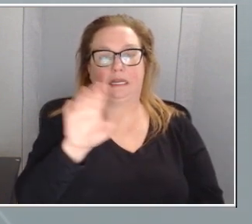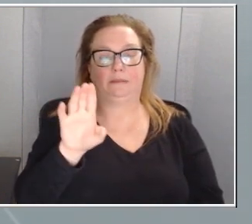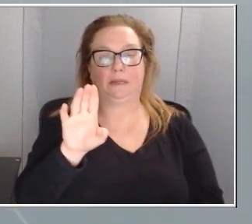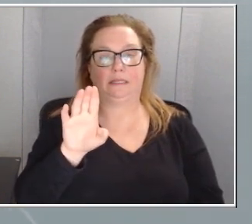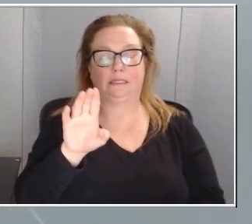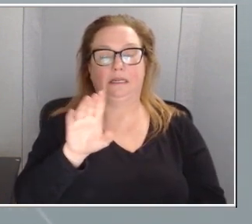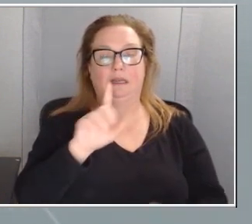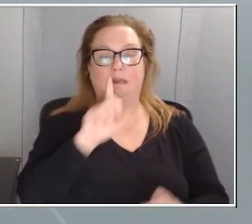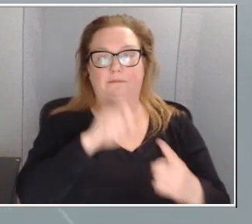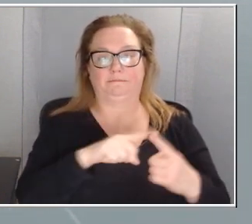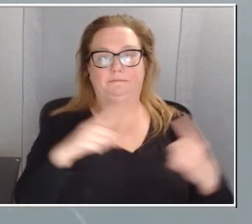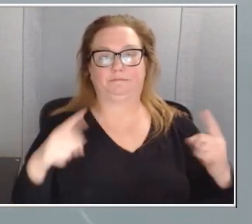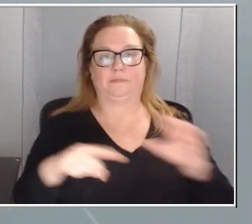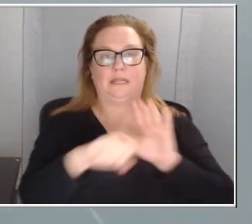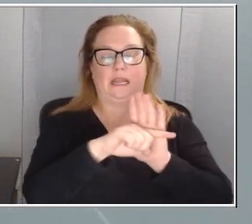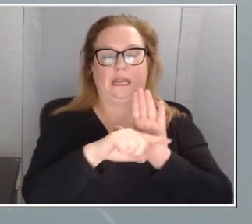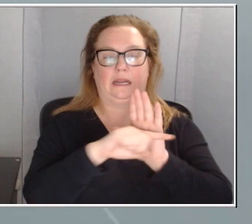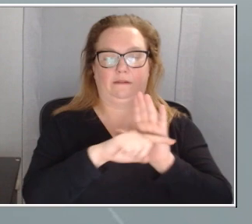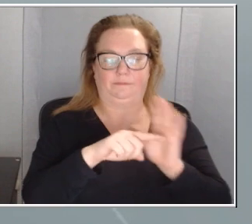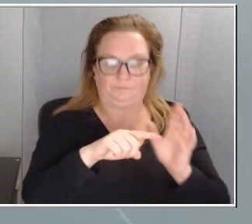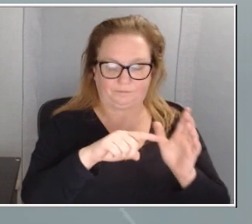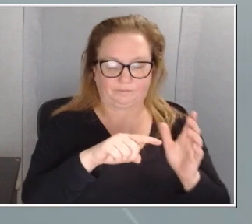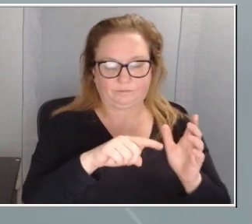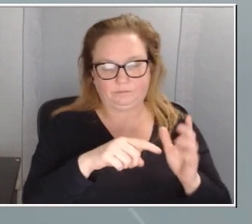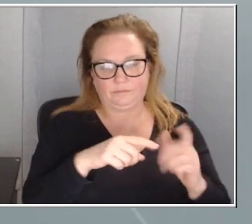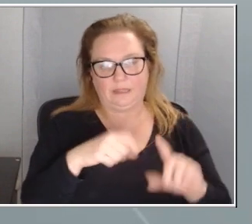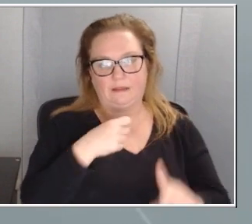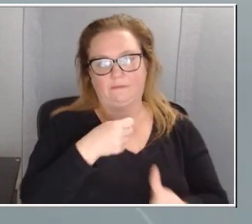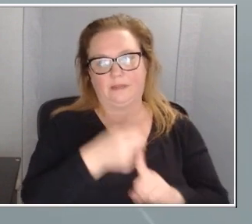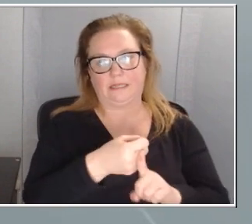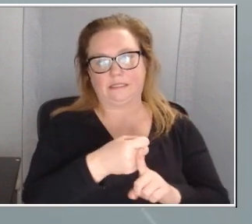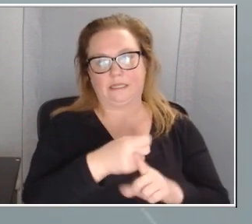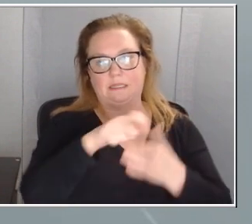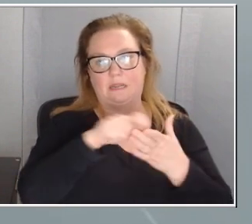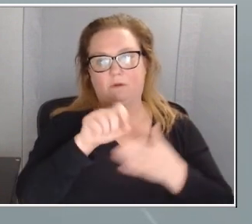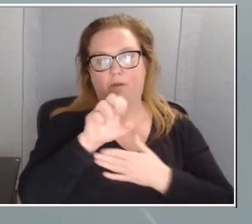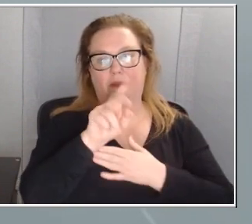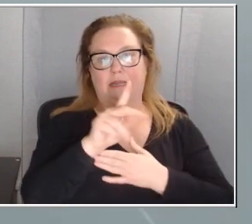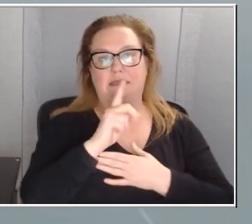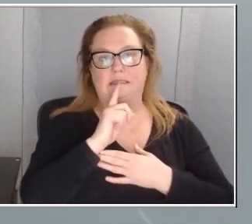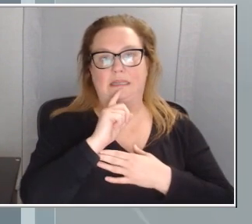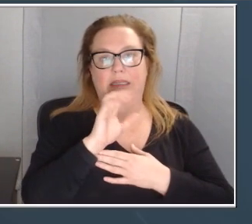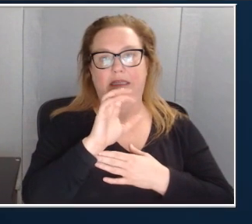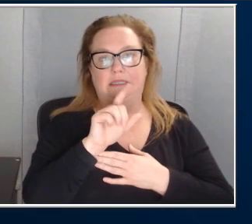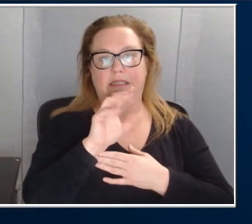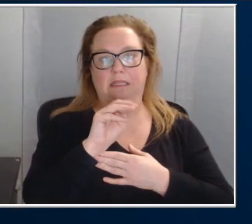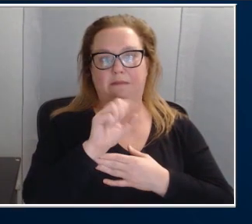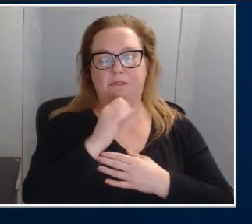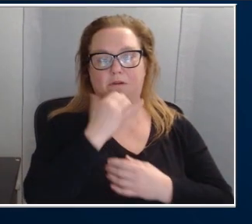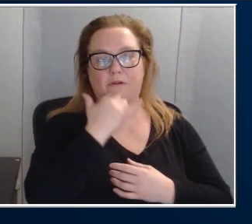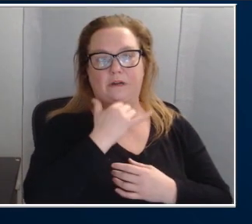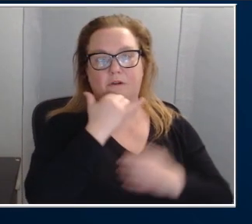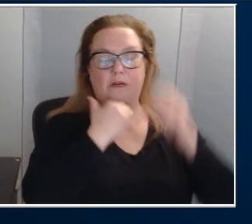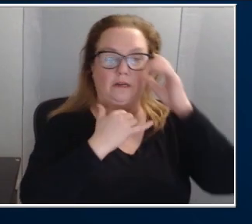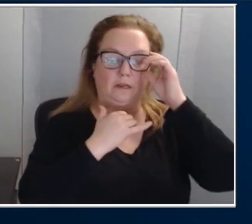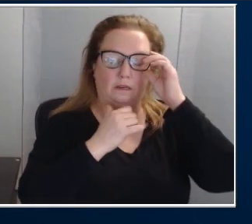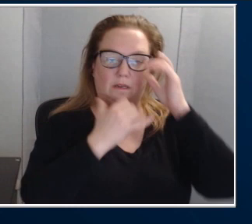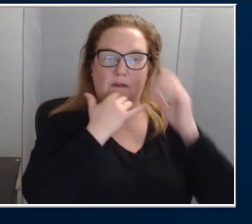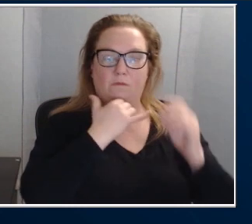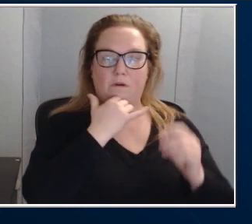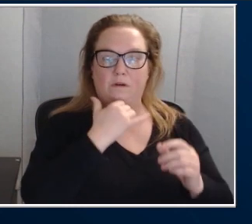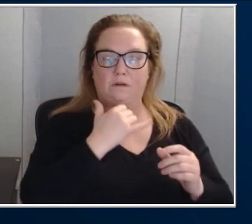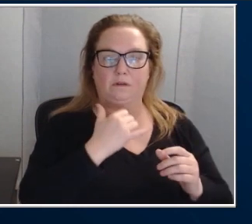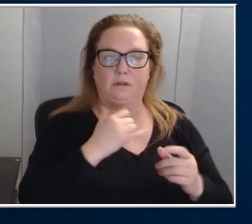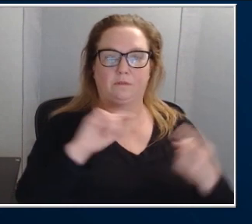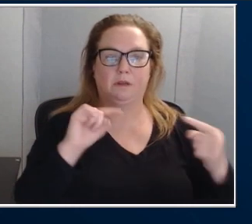Adverse Event Reporting System, VAERS. They, of course, wrote back to him saying his claims are incorrect, misleading, could be harmful